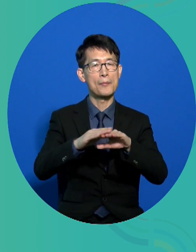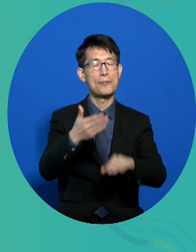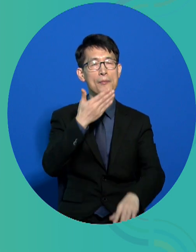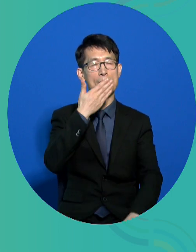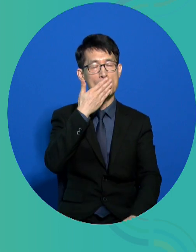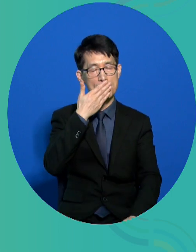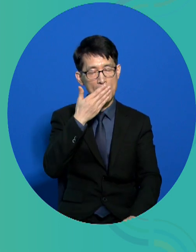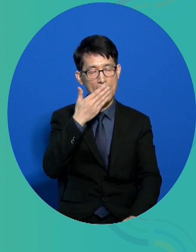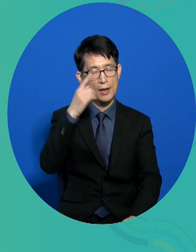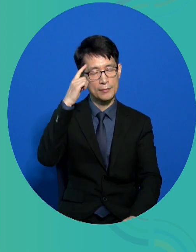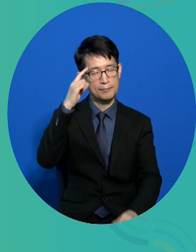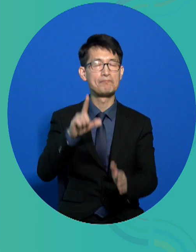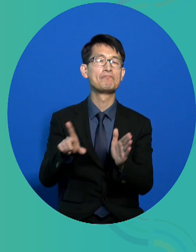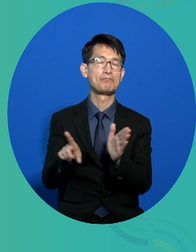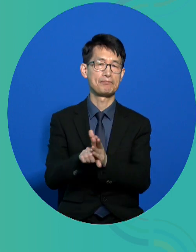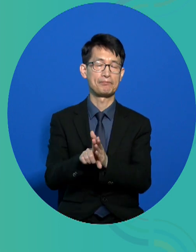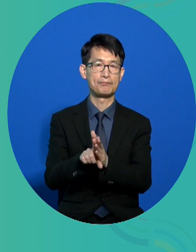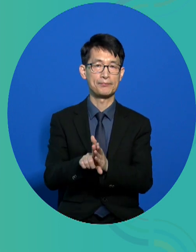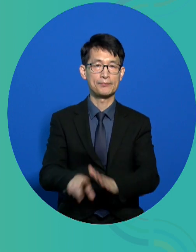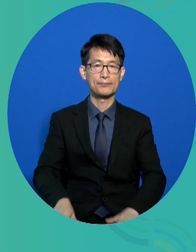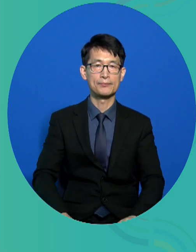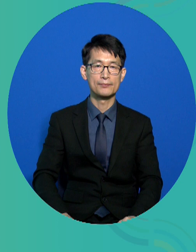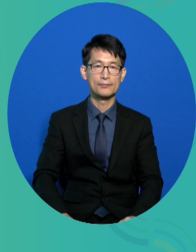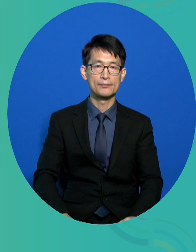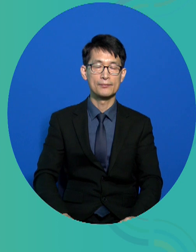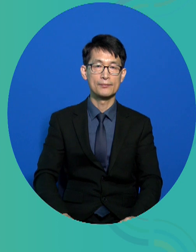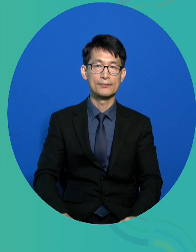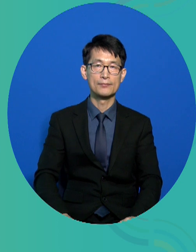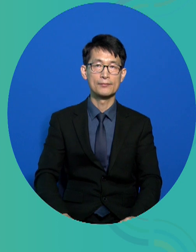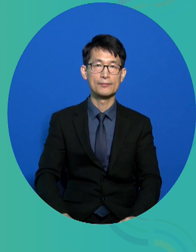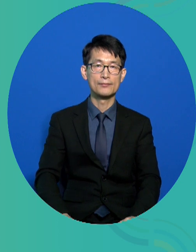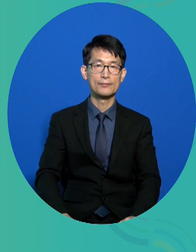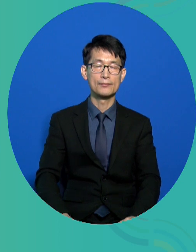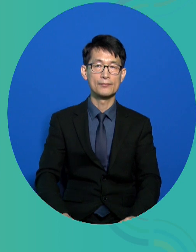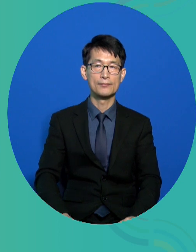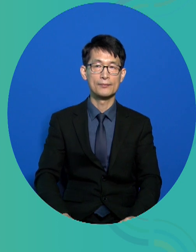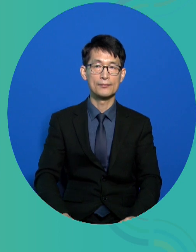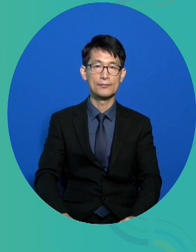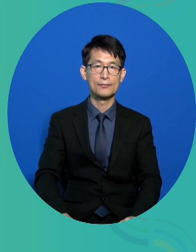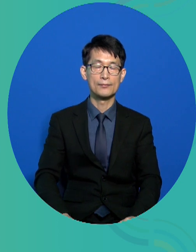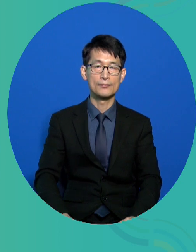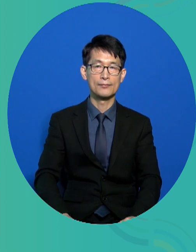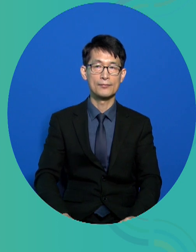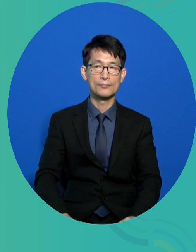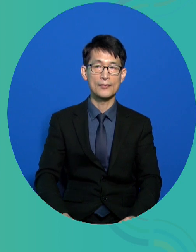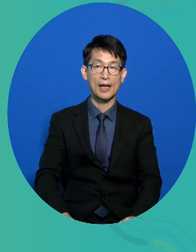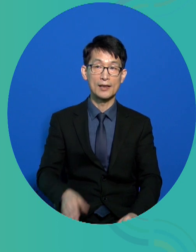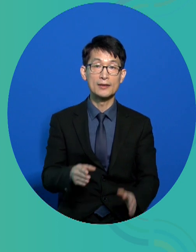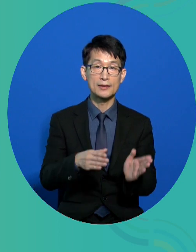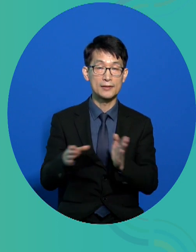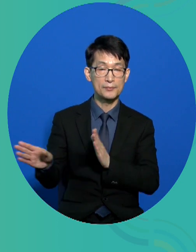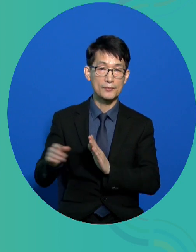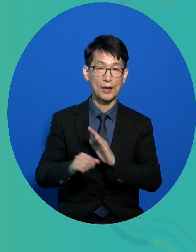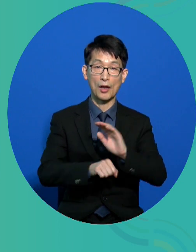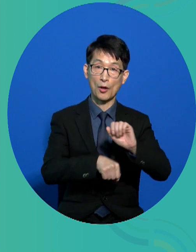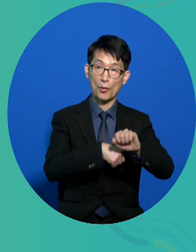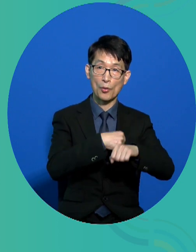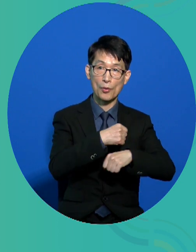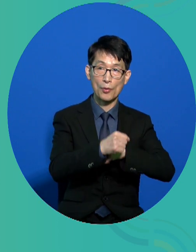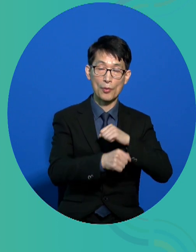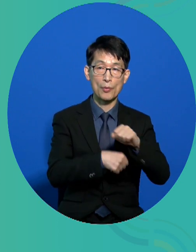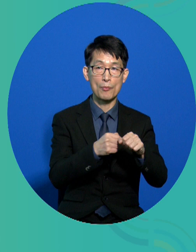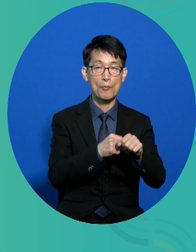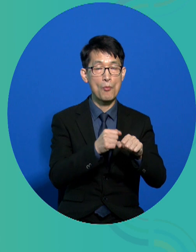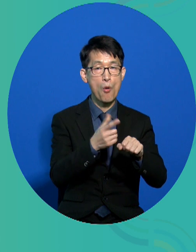to mobility for the disabled will be resolved, and I'm confident of that. Anything and